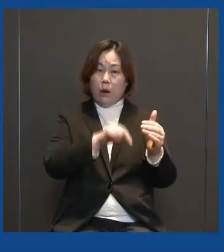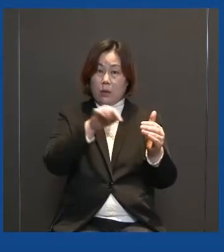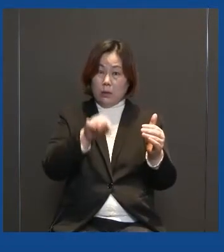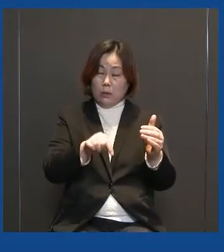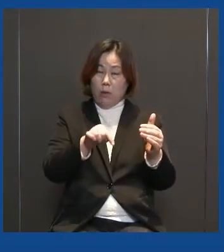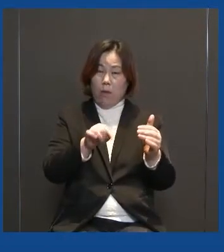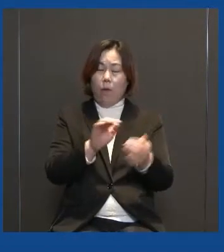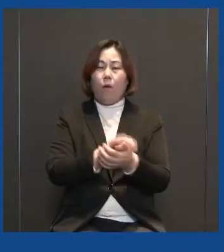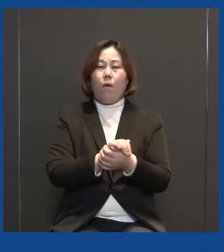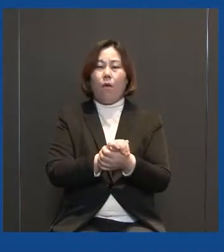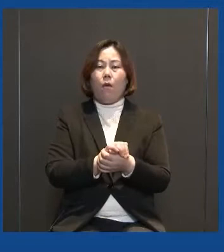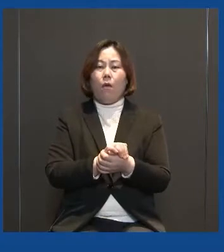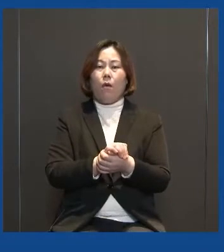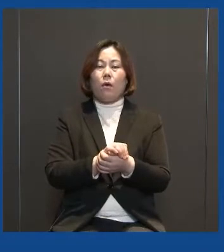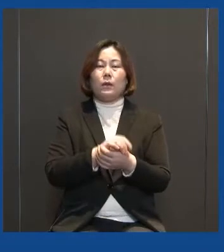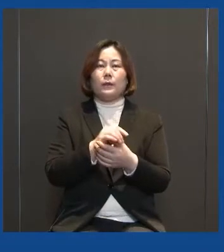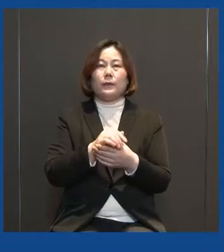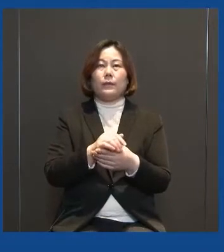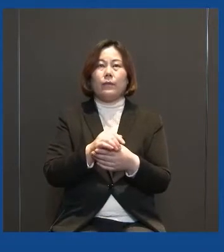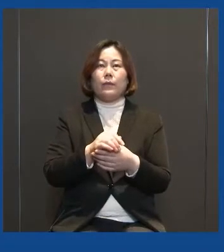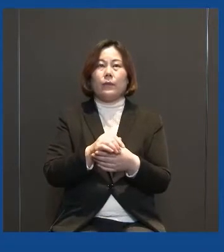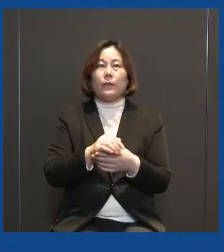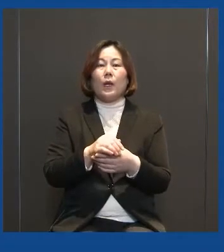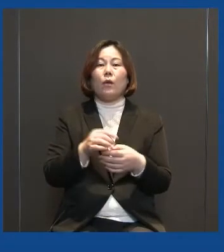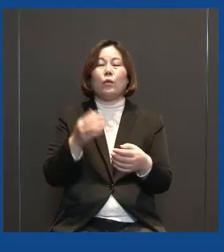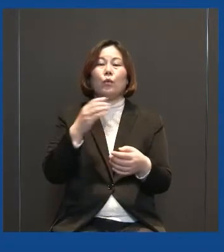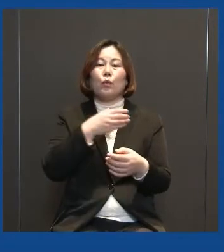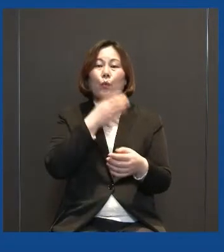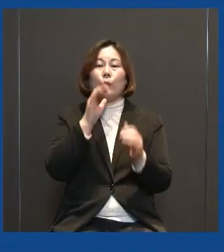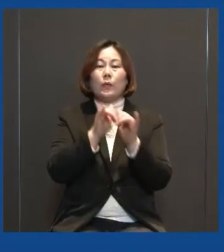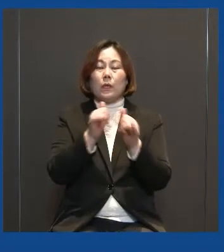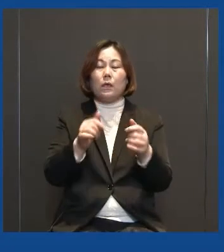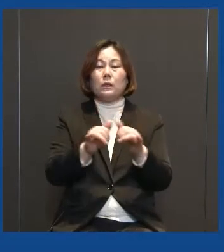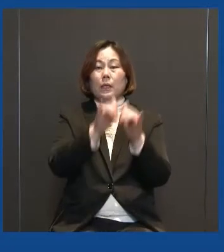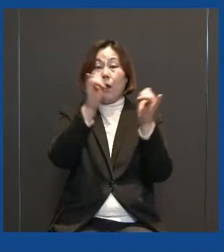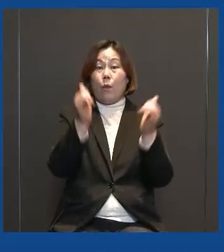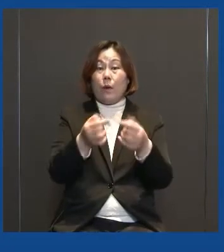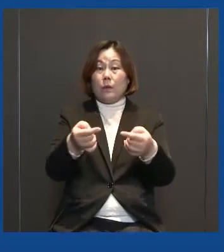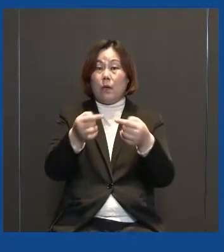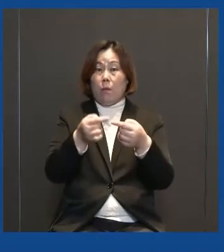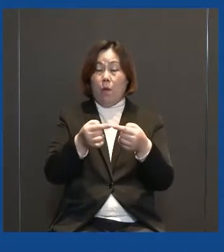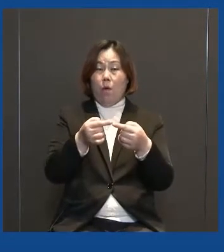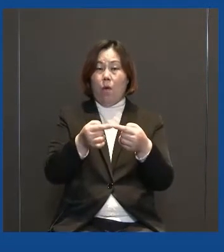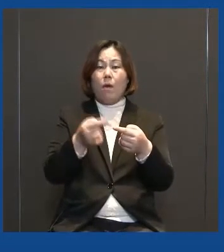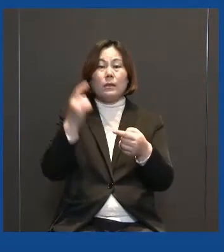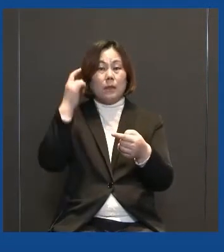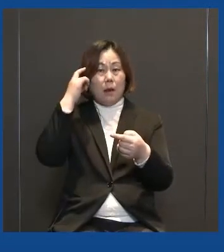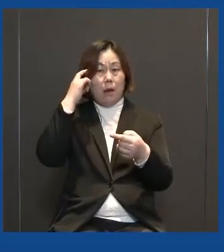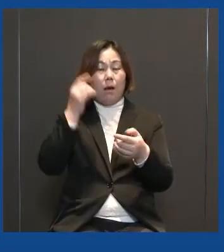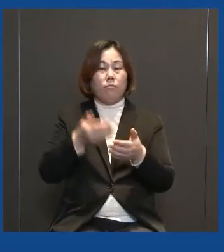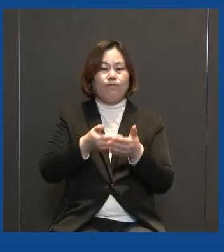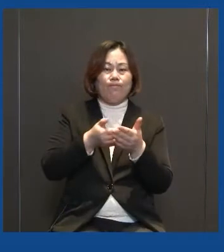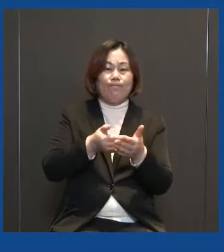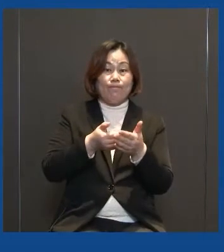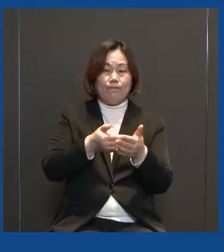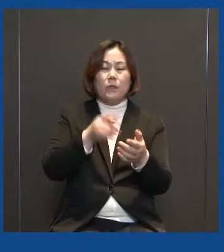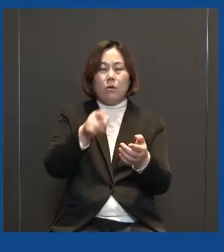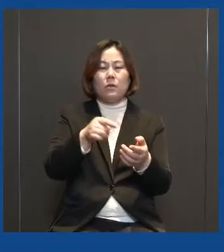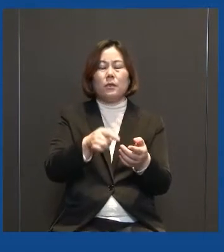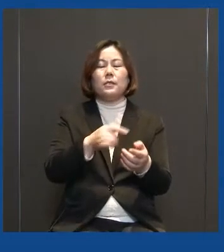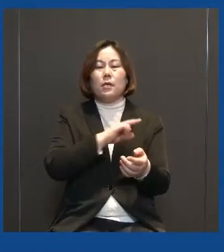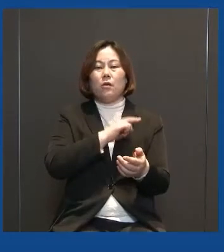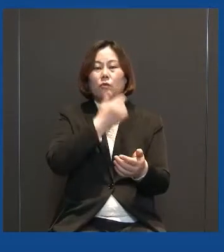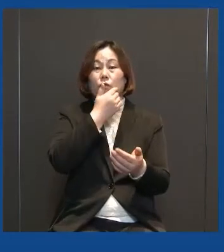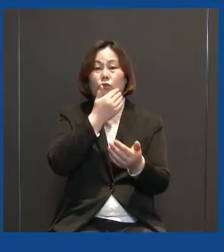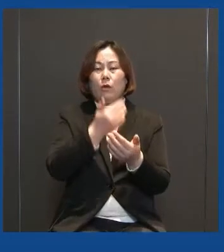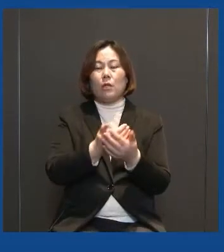And literacy in digital society would be very much required for older persons because it becomes a prerequisite for